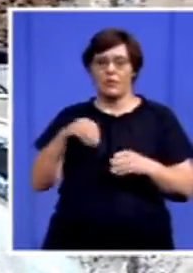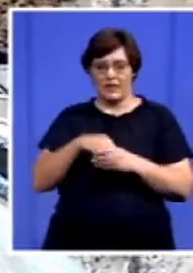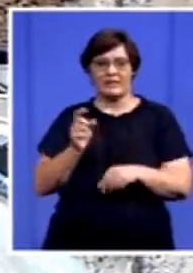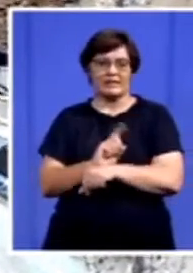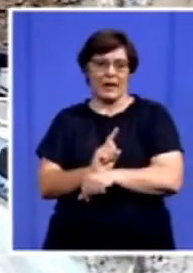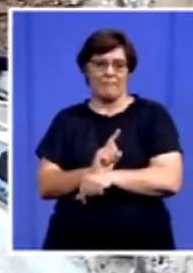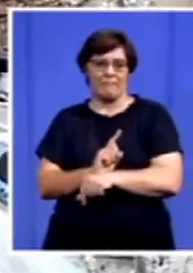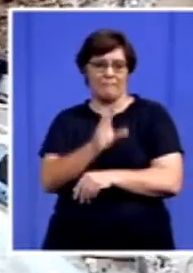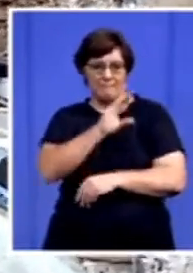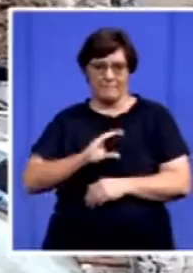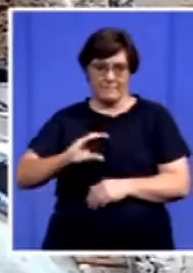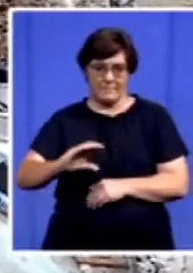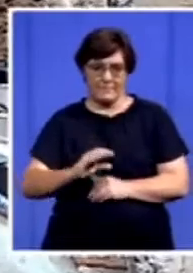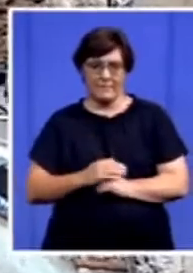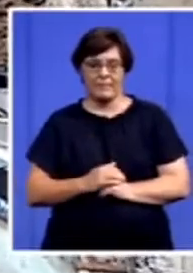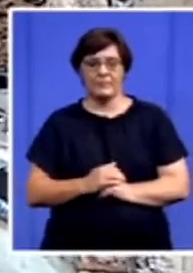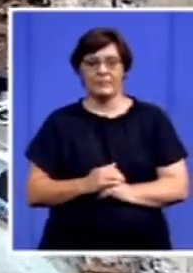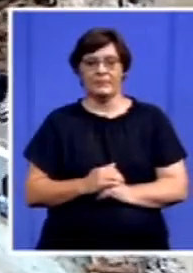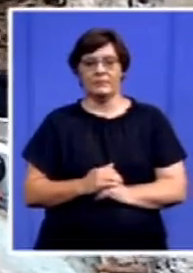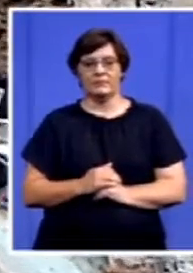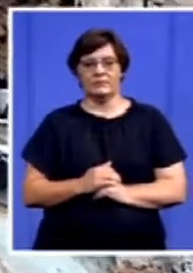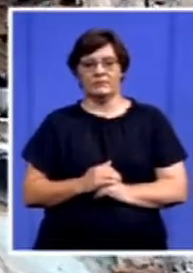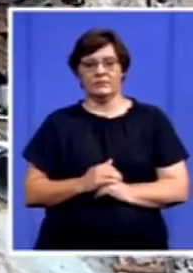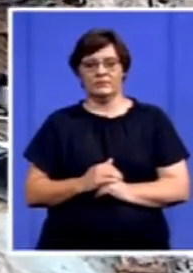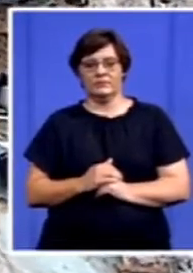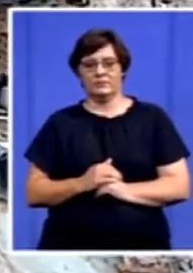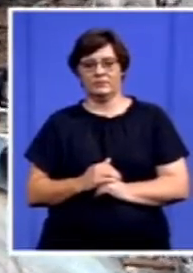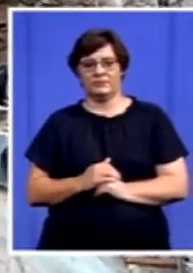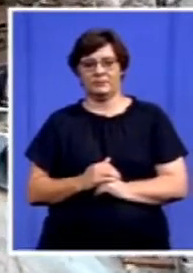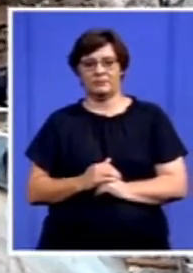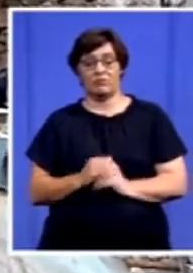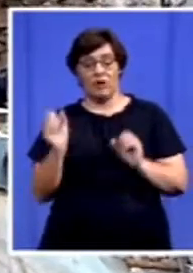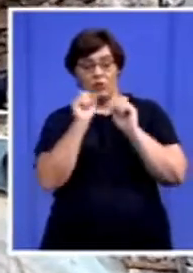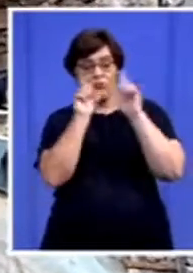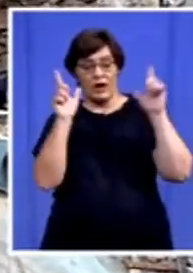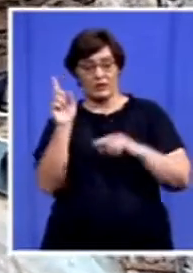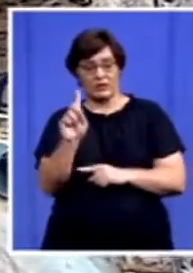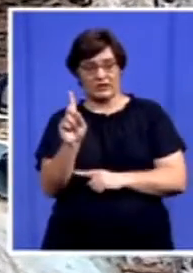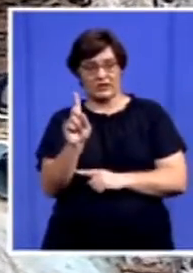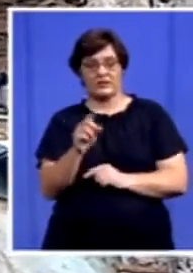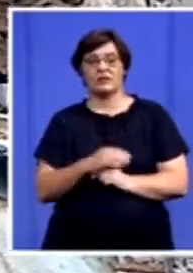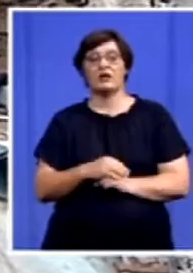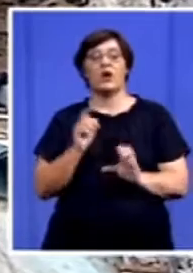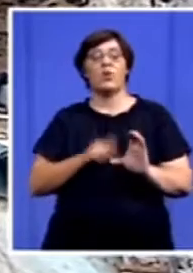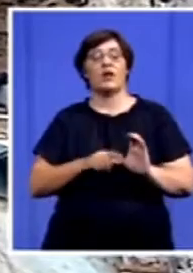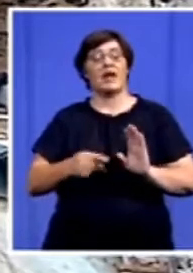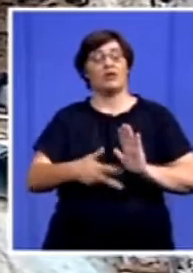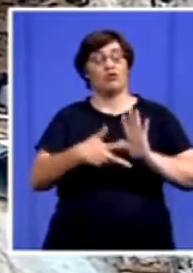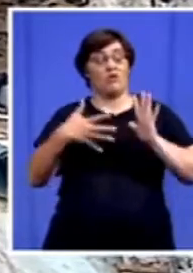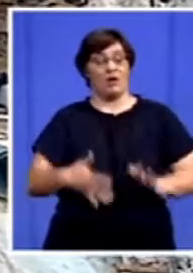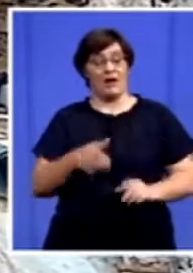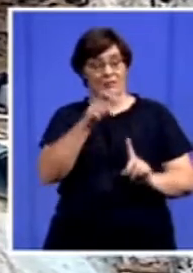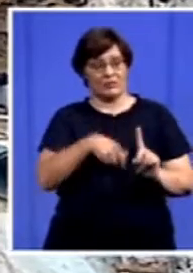Of course, what we have realized is that our quality assurer is very sharp and